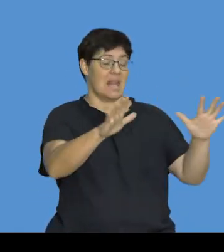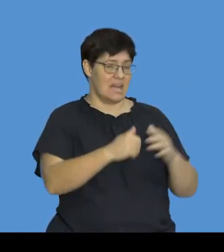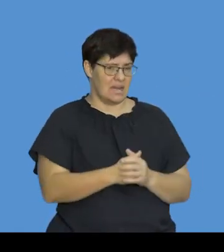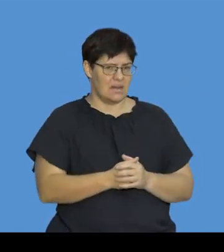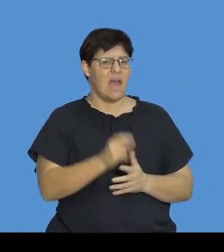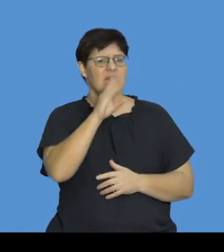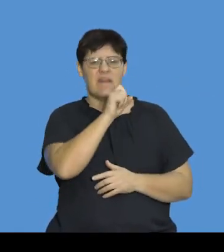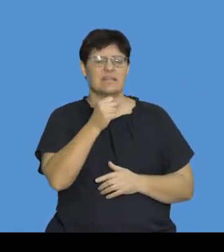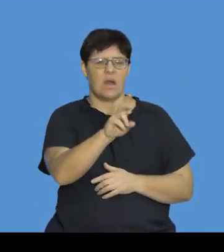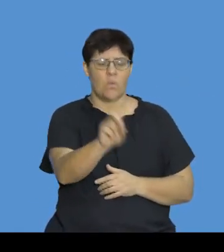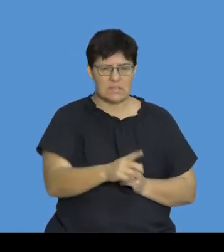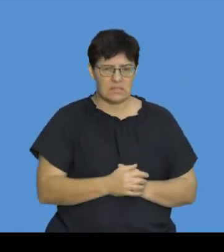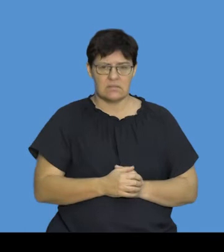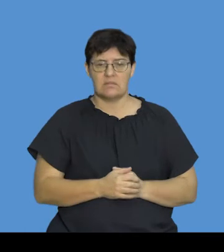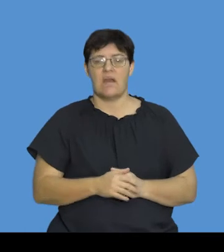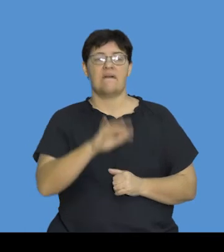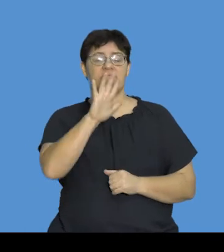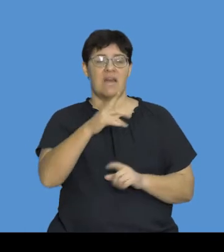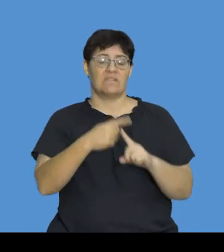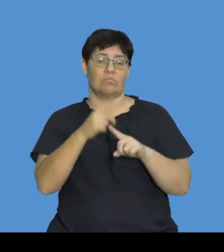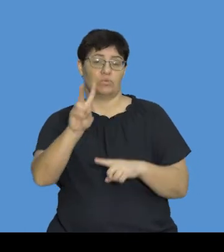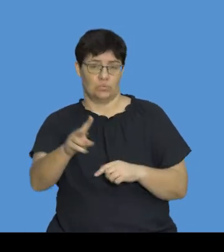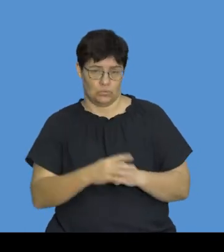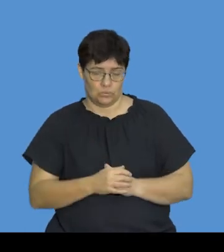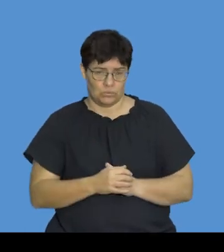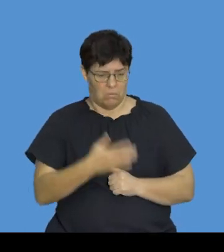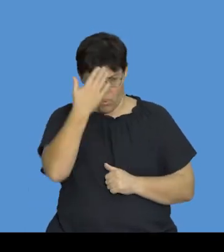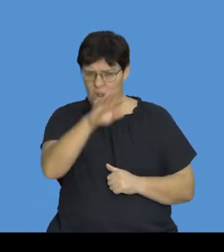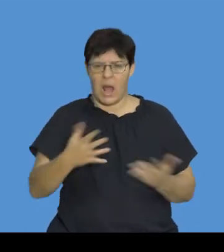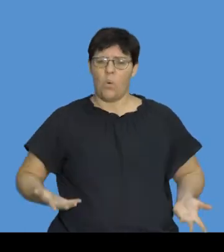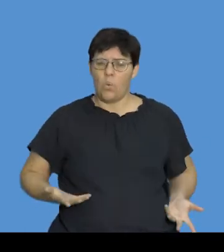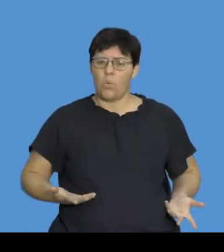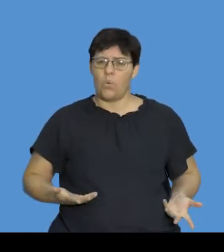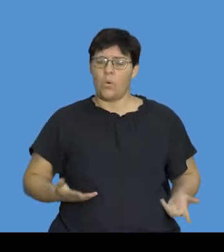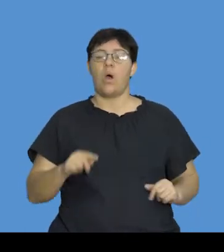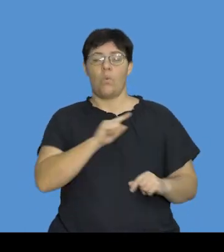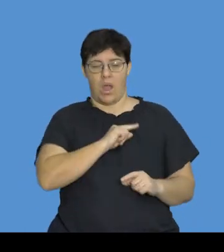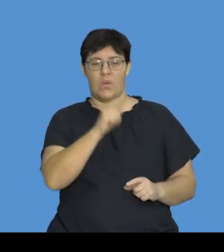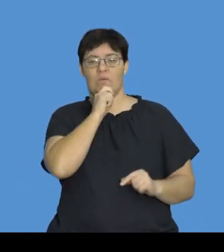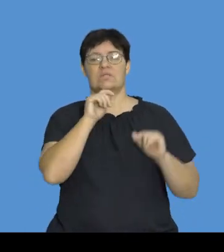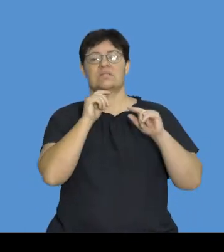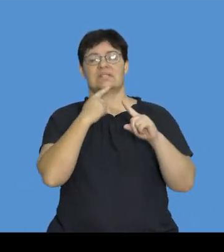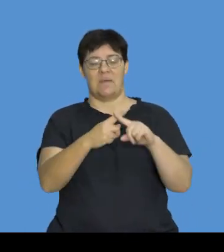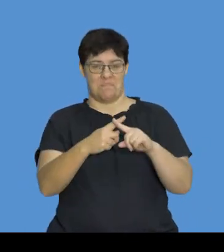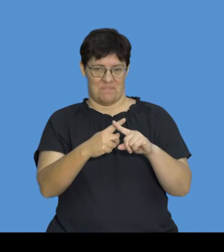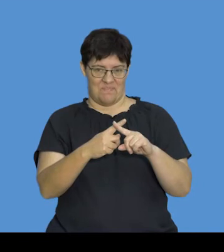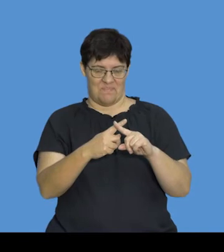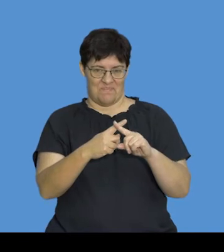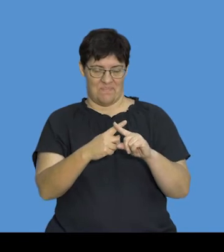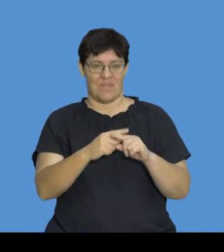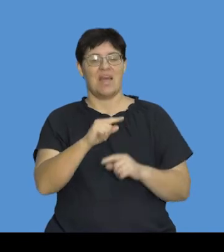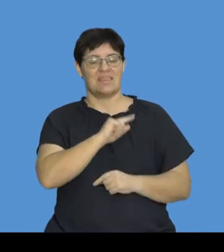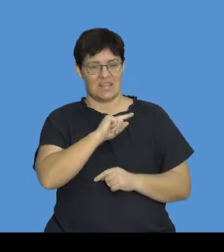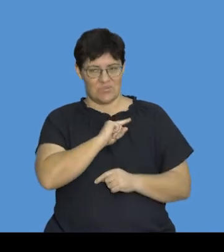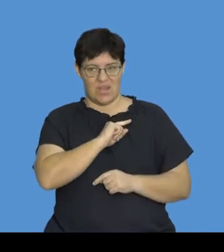are the factors? You know it will be 5 and 2. How do you know that? Because you use multiplication in between. That's why there